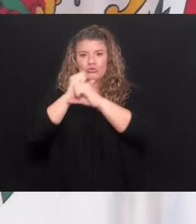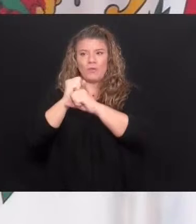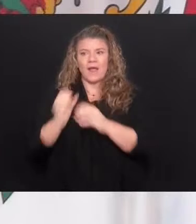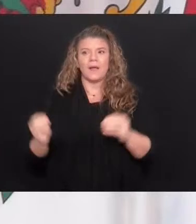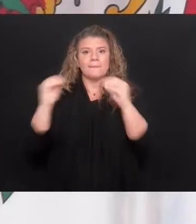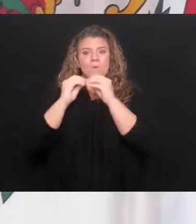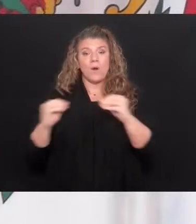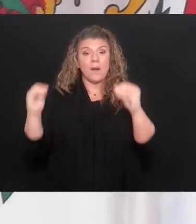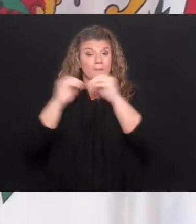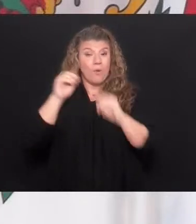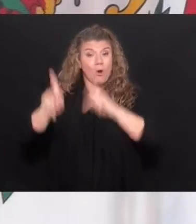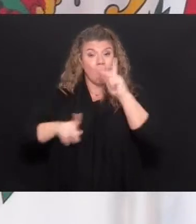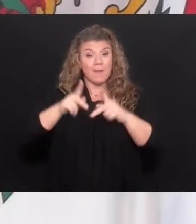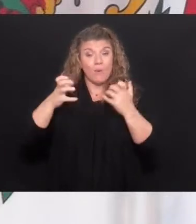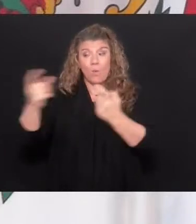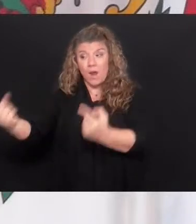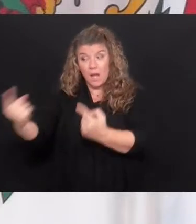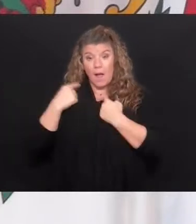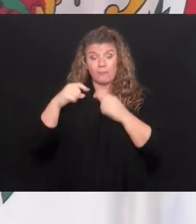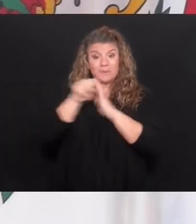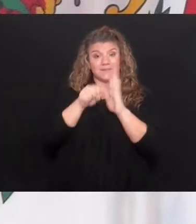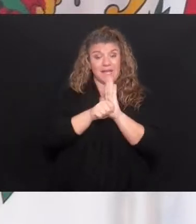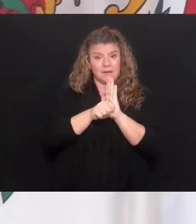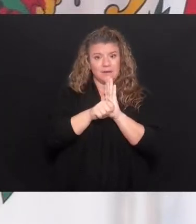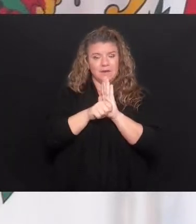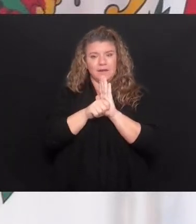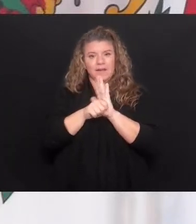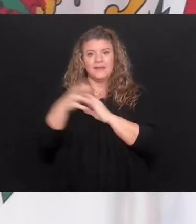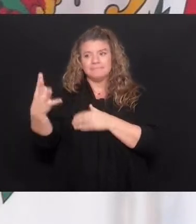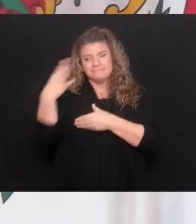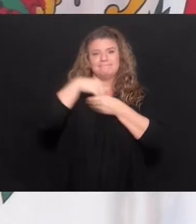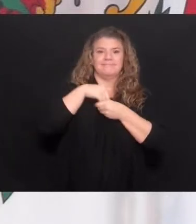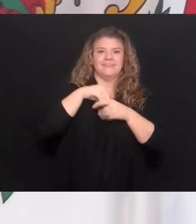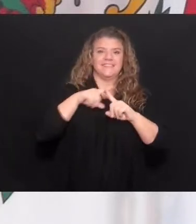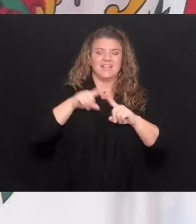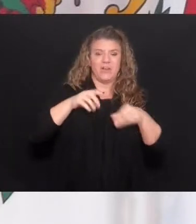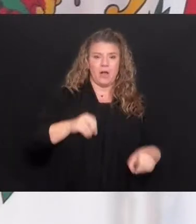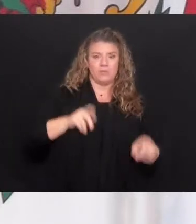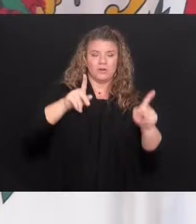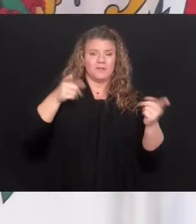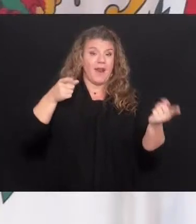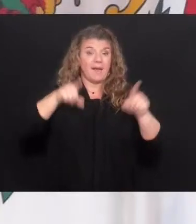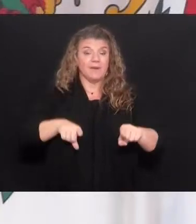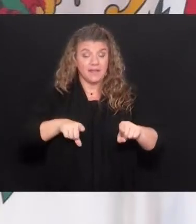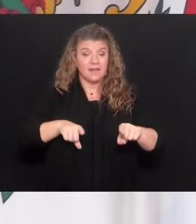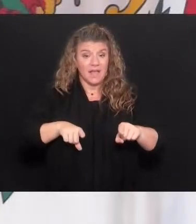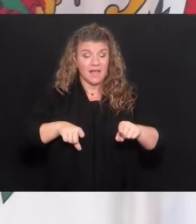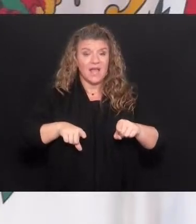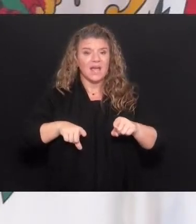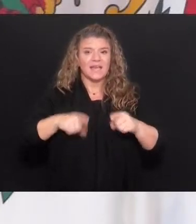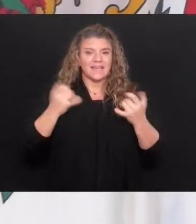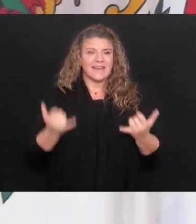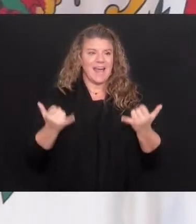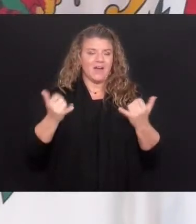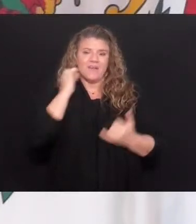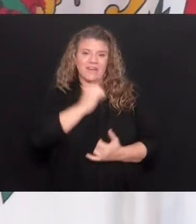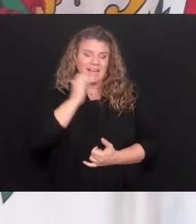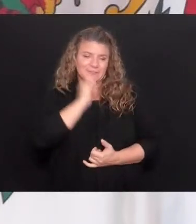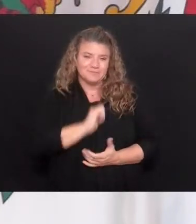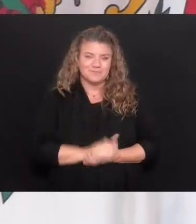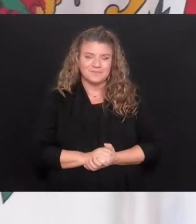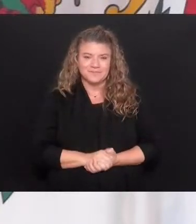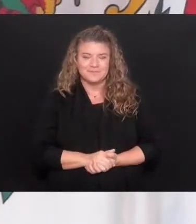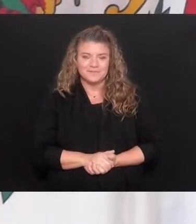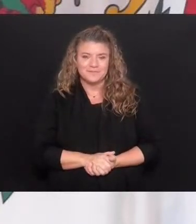that want to come to this great state and be in on the opportunities that are happening and that are happening here every day.